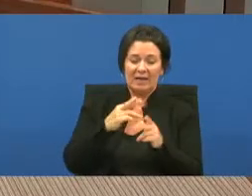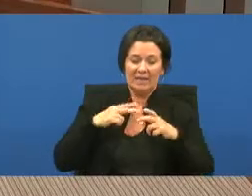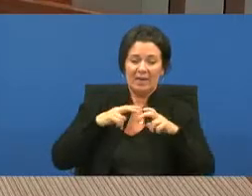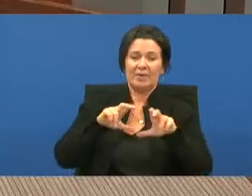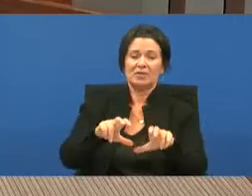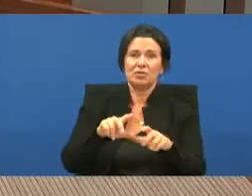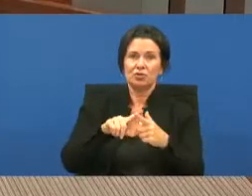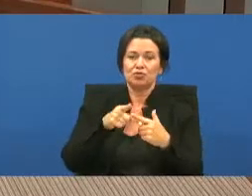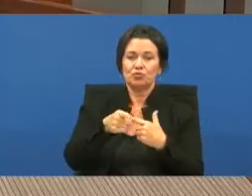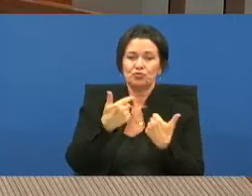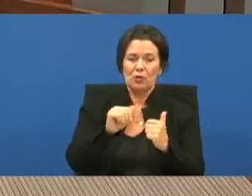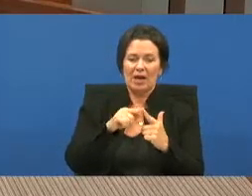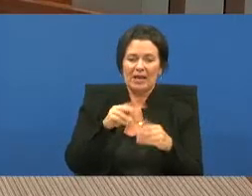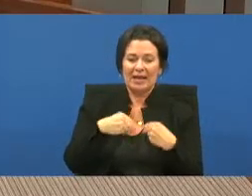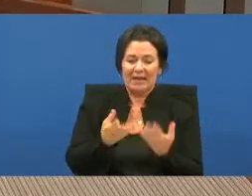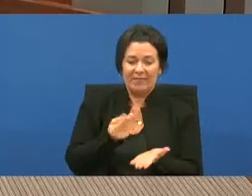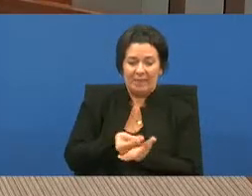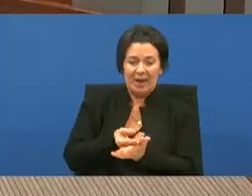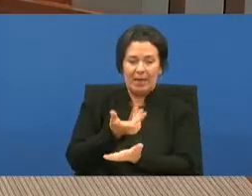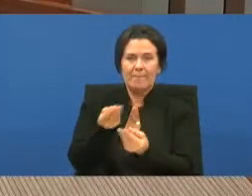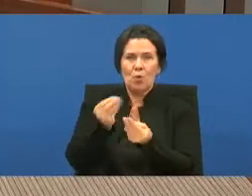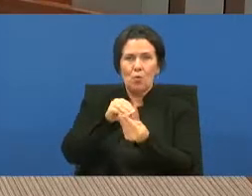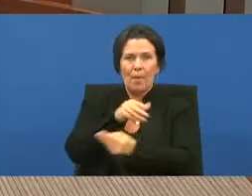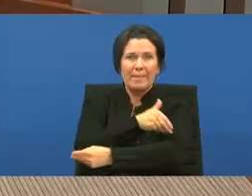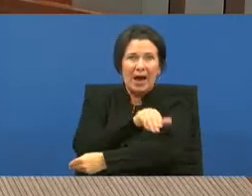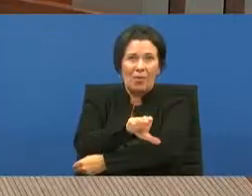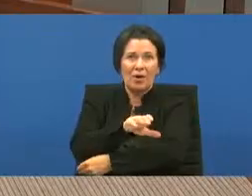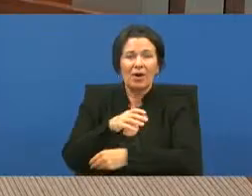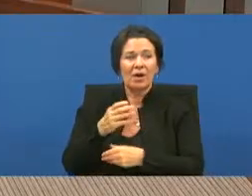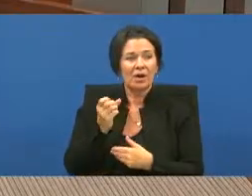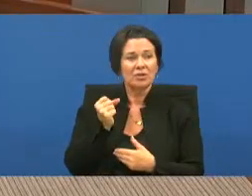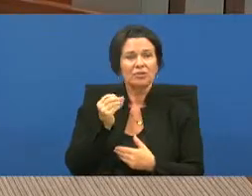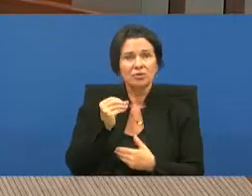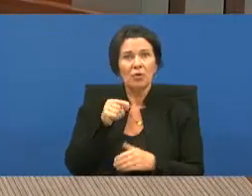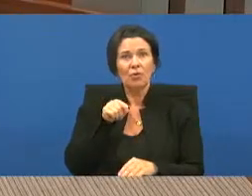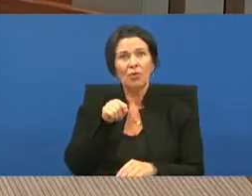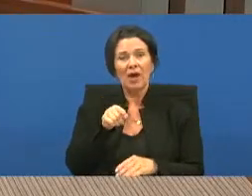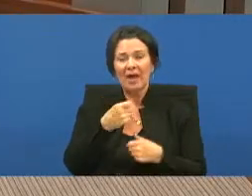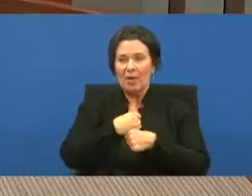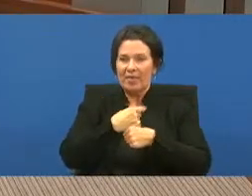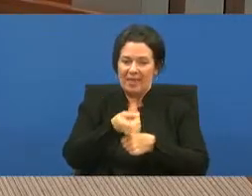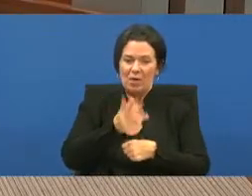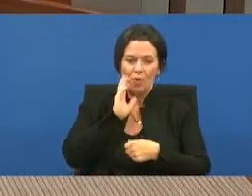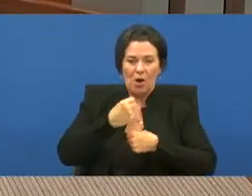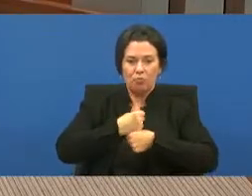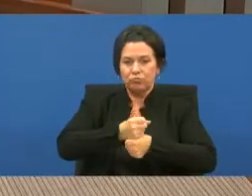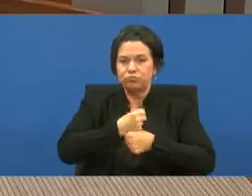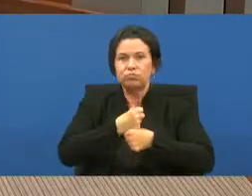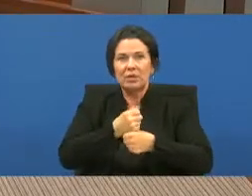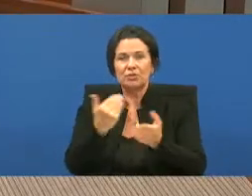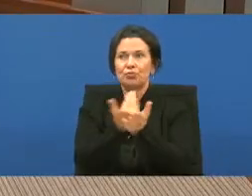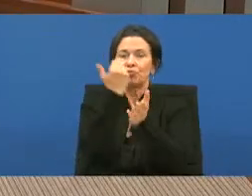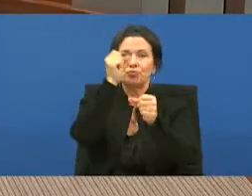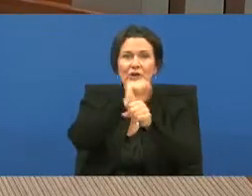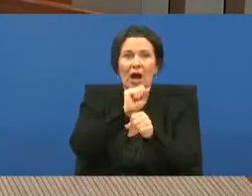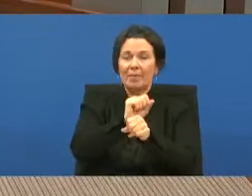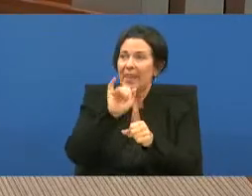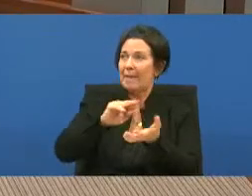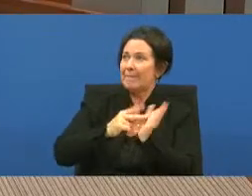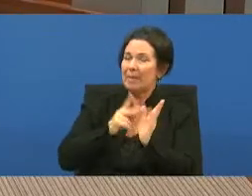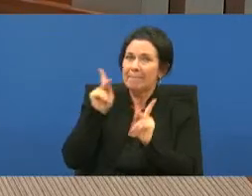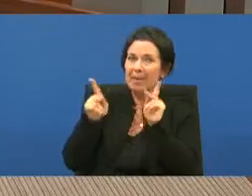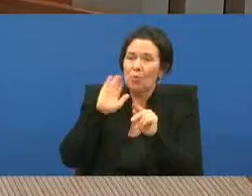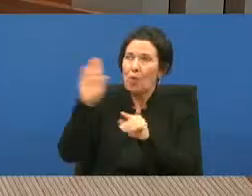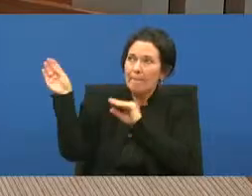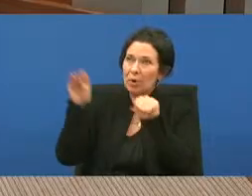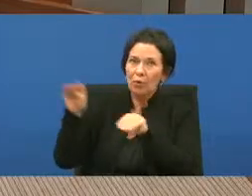indirect dollar. When we talk about increasing industry, creating jobs, that's people who are going to buy houses in our community, which is going